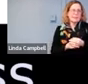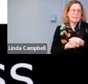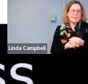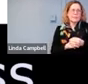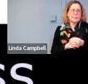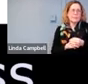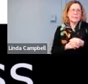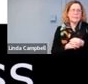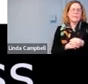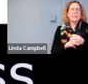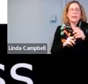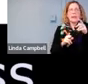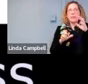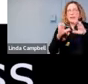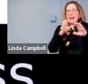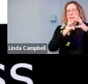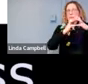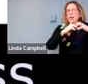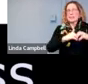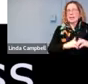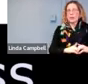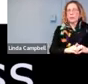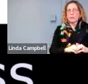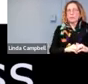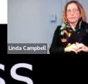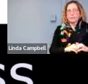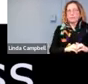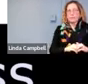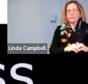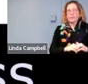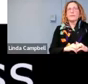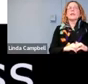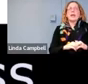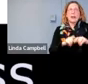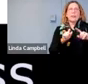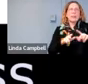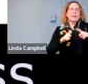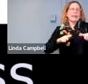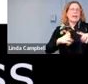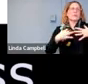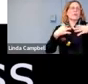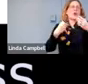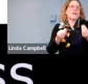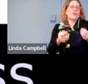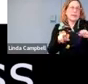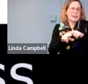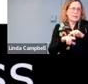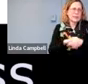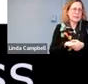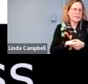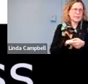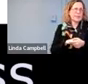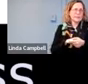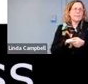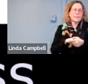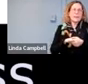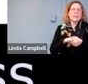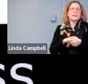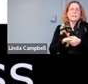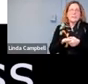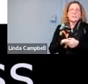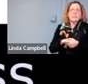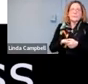to kill all vertebrate species. The chemicals do break down over time, and then the lake will recover